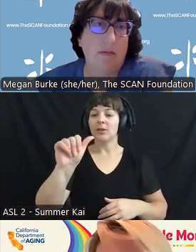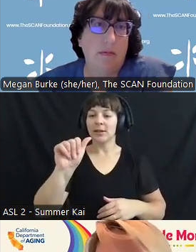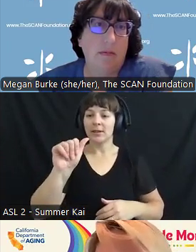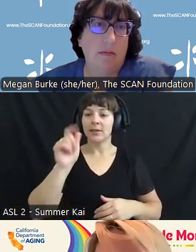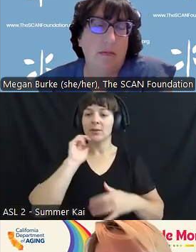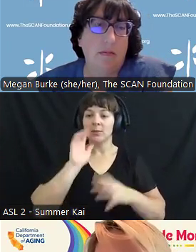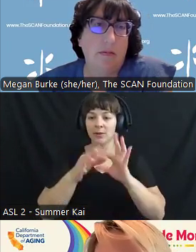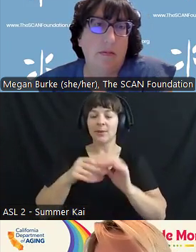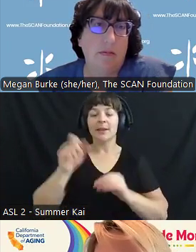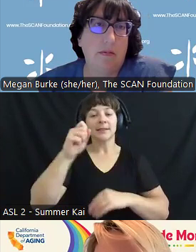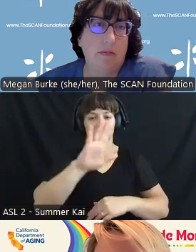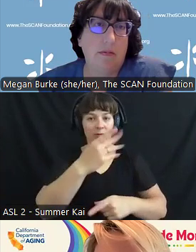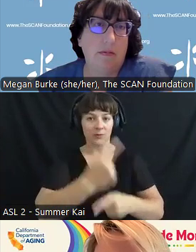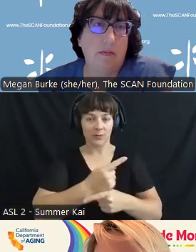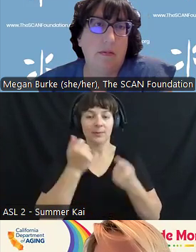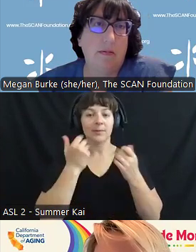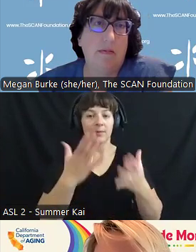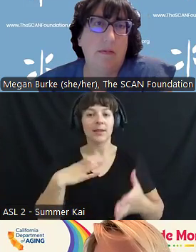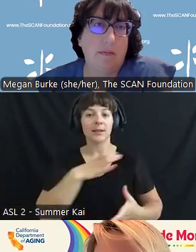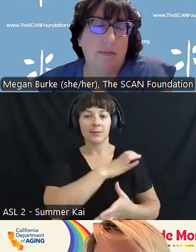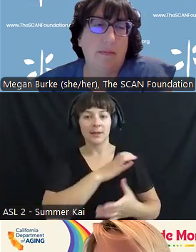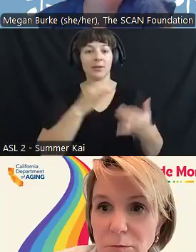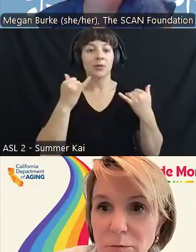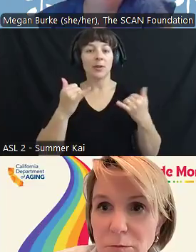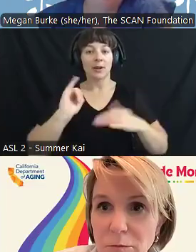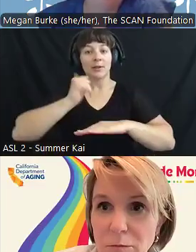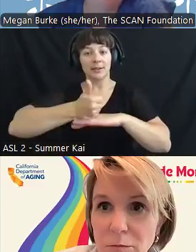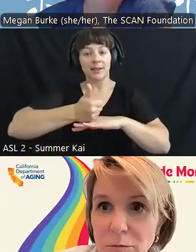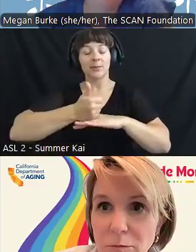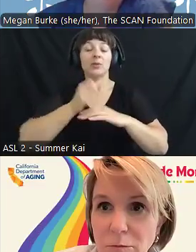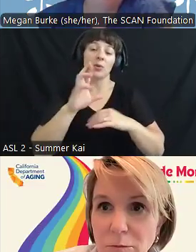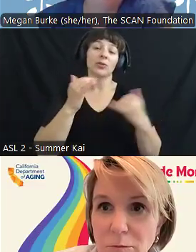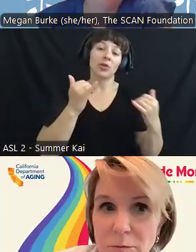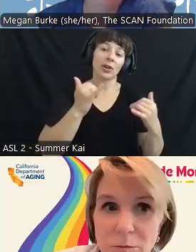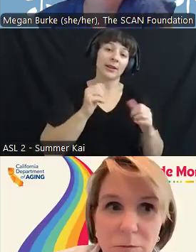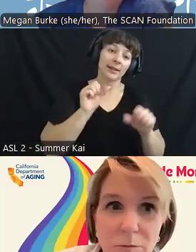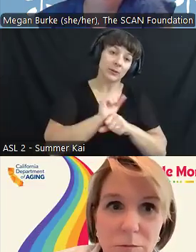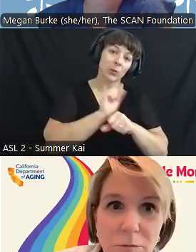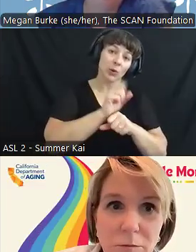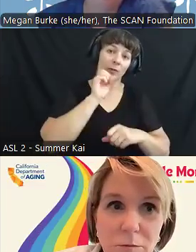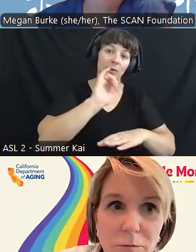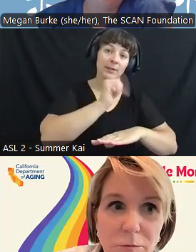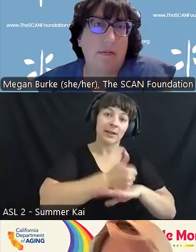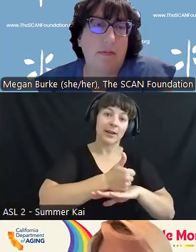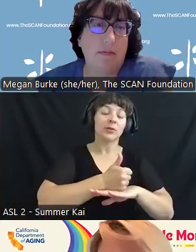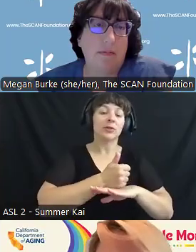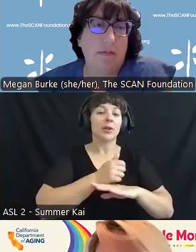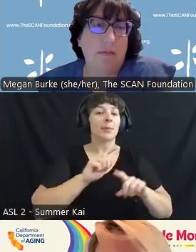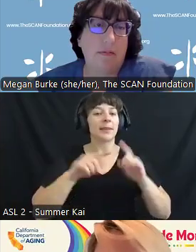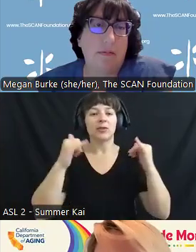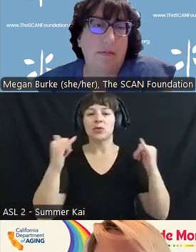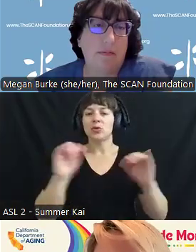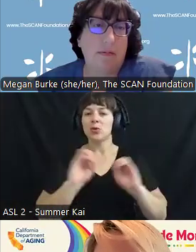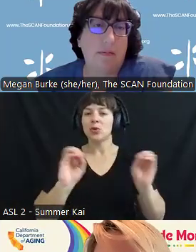right. There's several committees that are established or being established, but there's really no oversight committee.